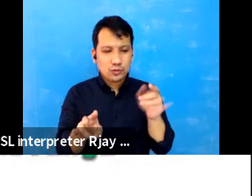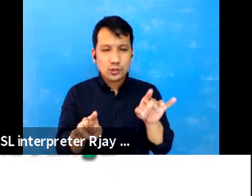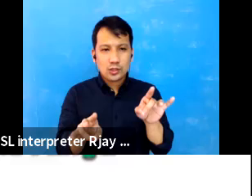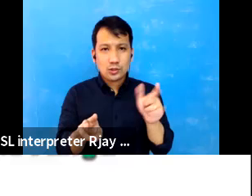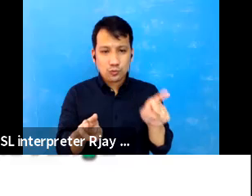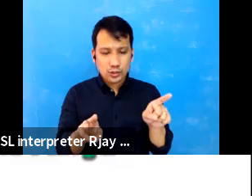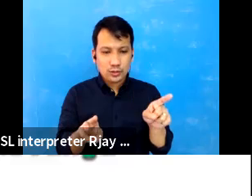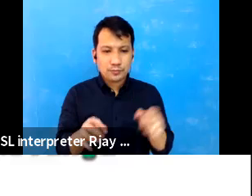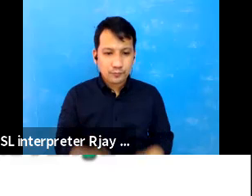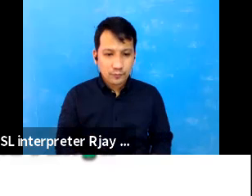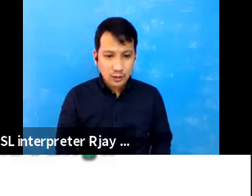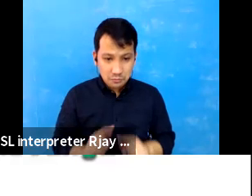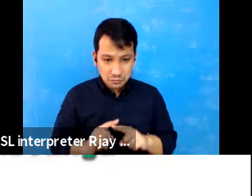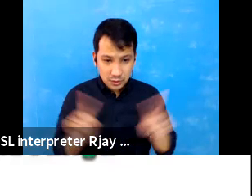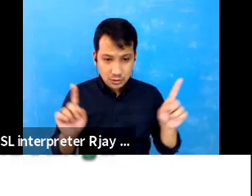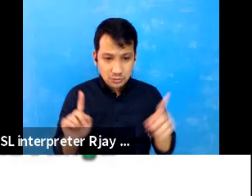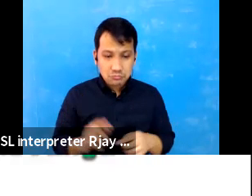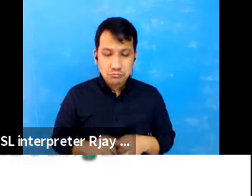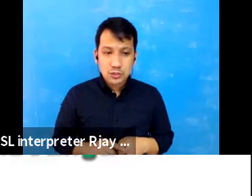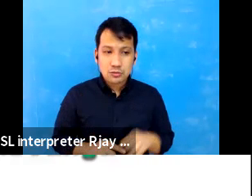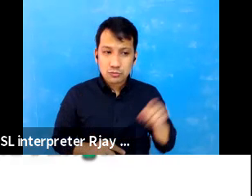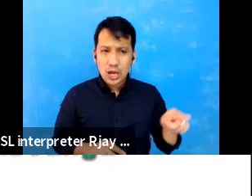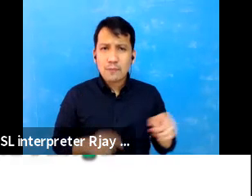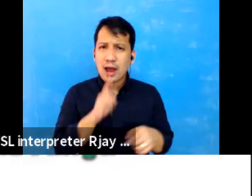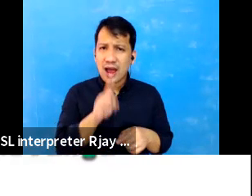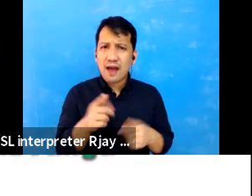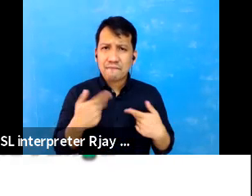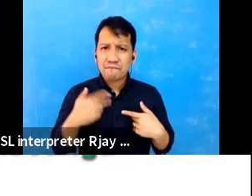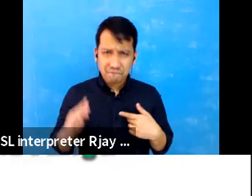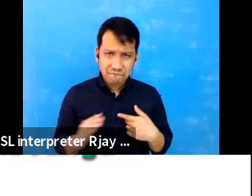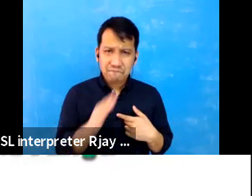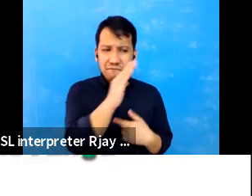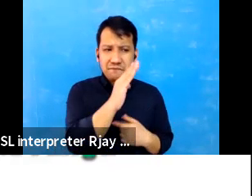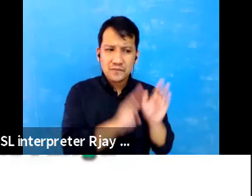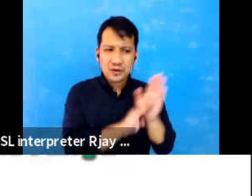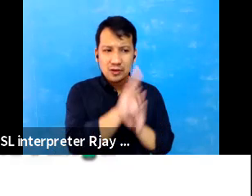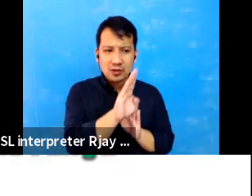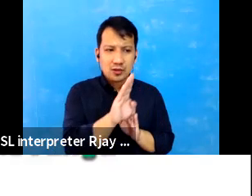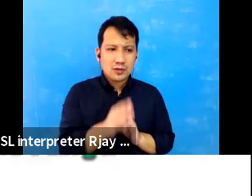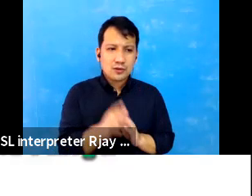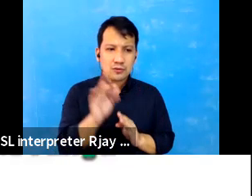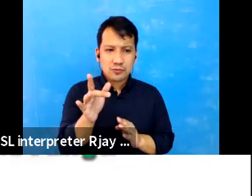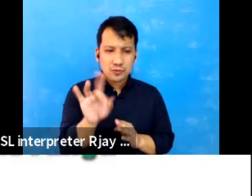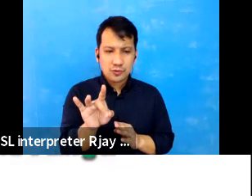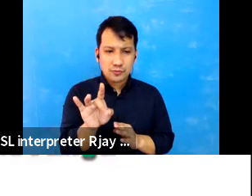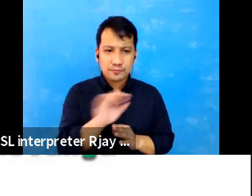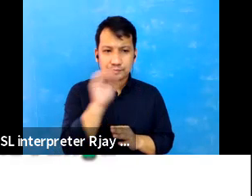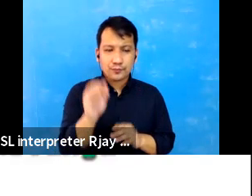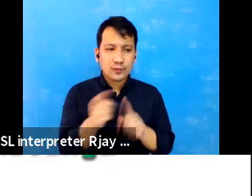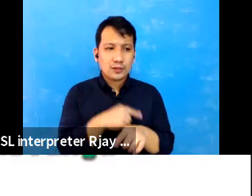2021. However, we can see that there is a slight increase of 0.58%